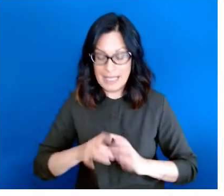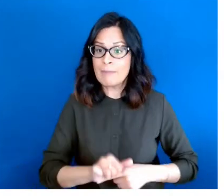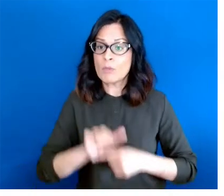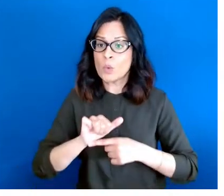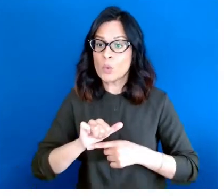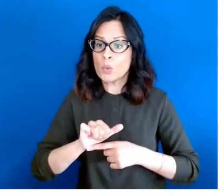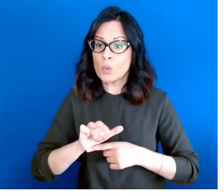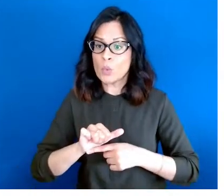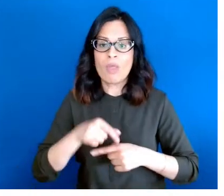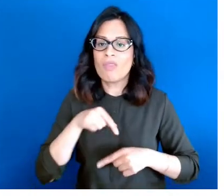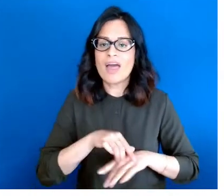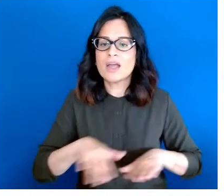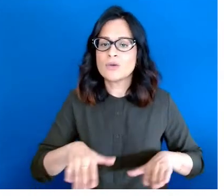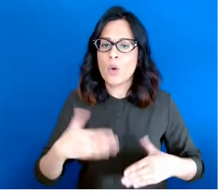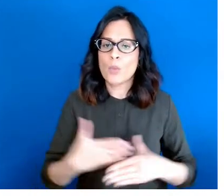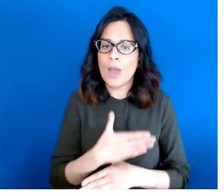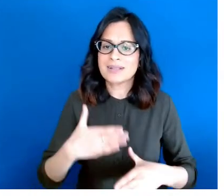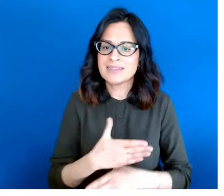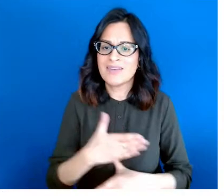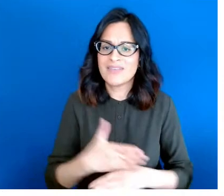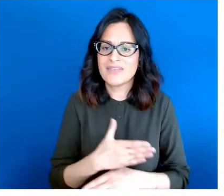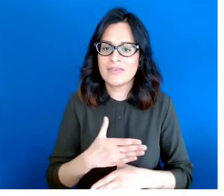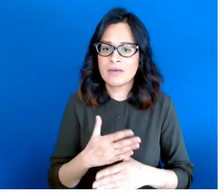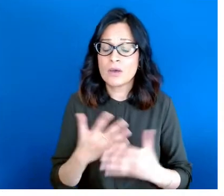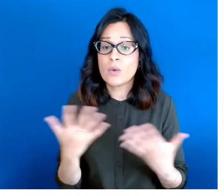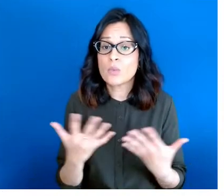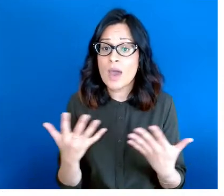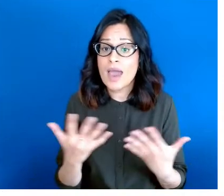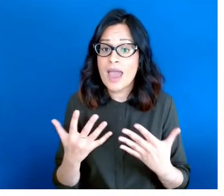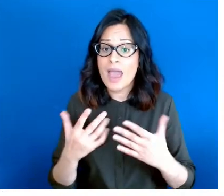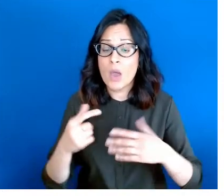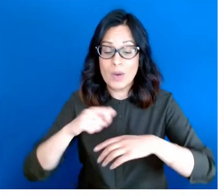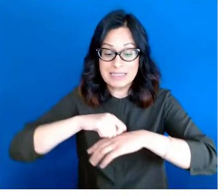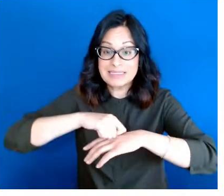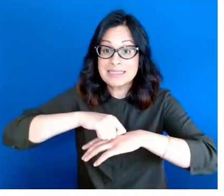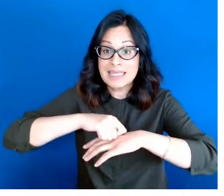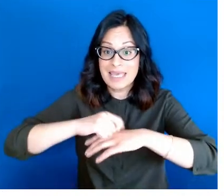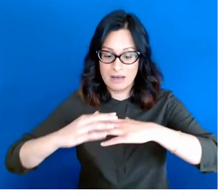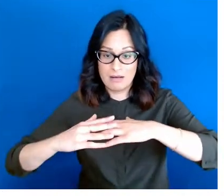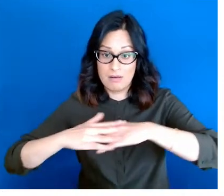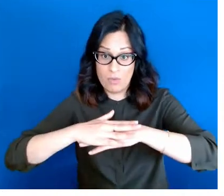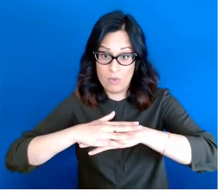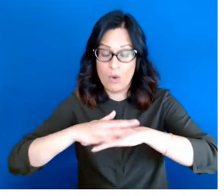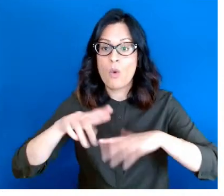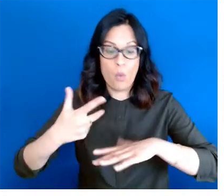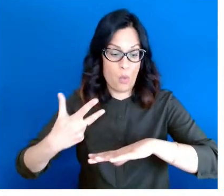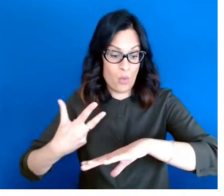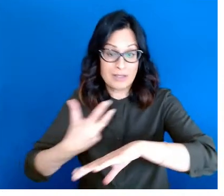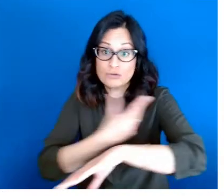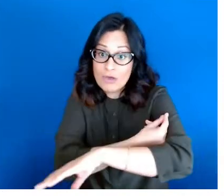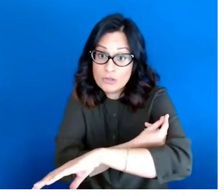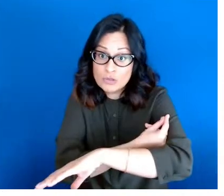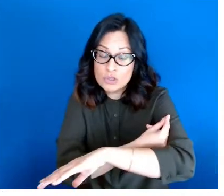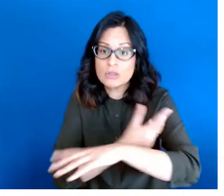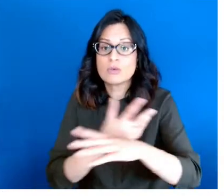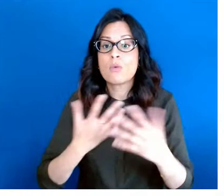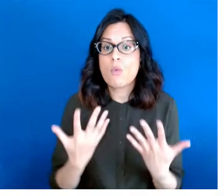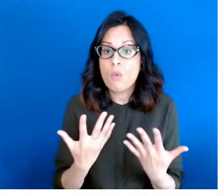inactive. And this would be either underneath the skin with a subcutaneous injection or underneath the